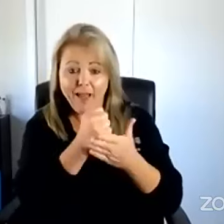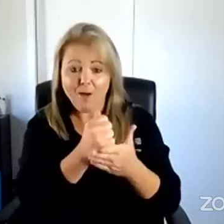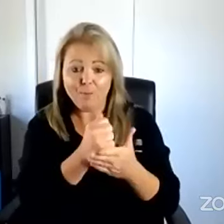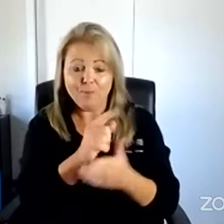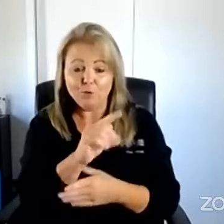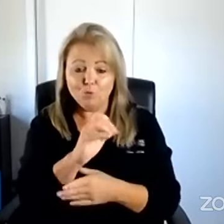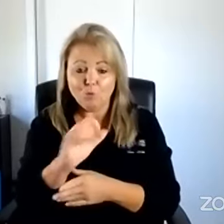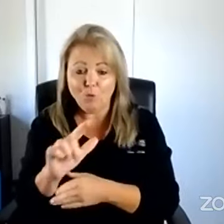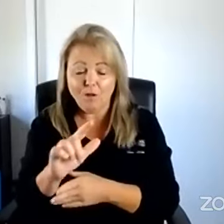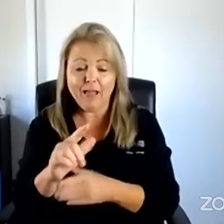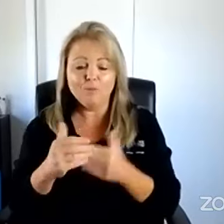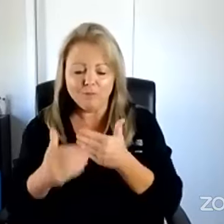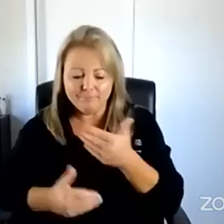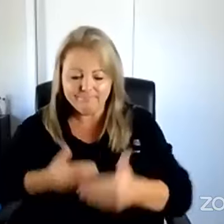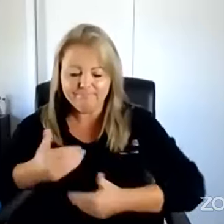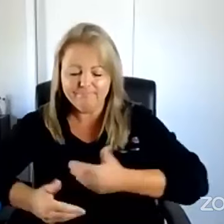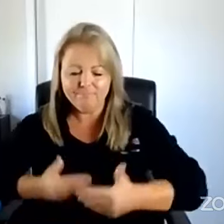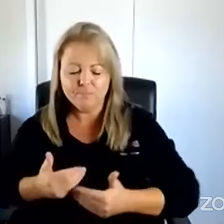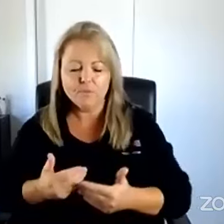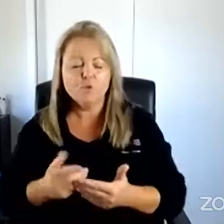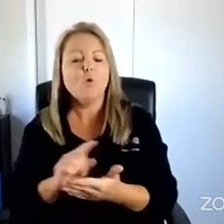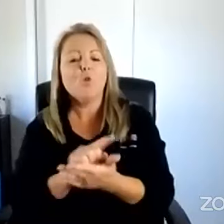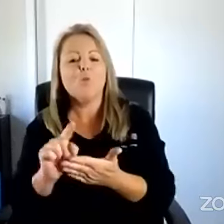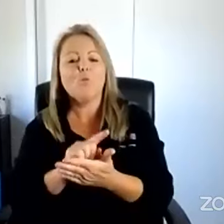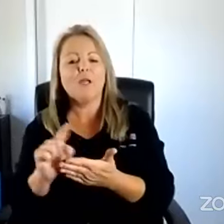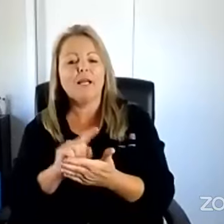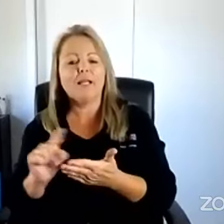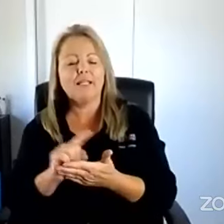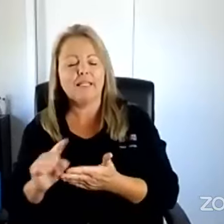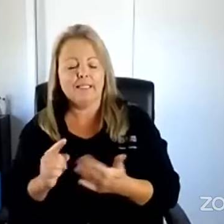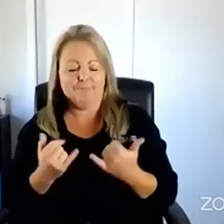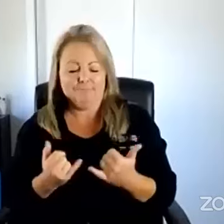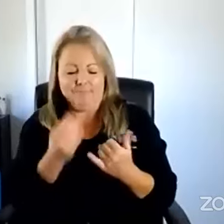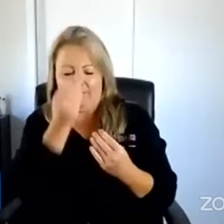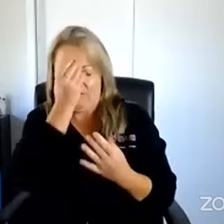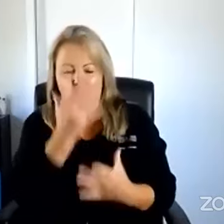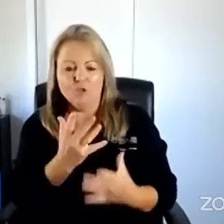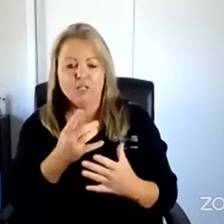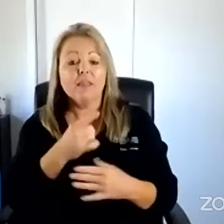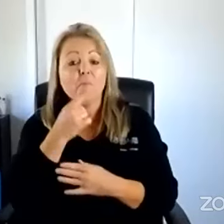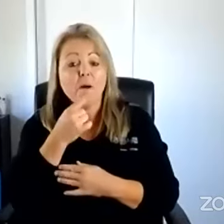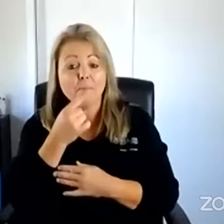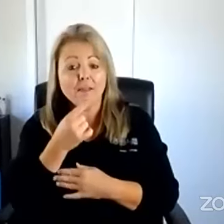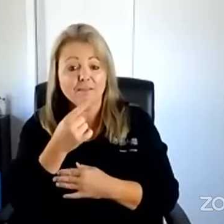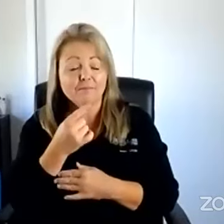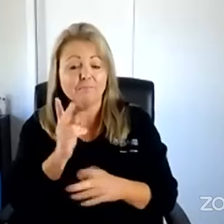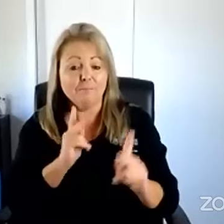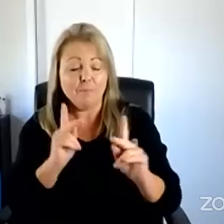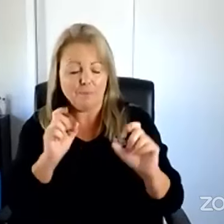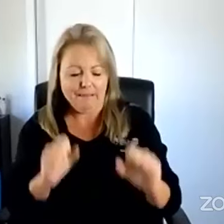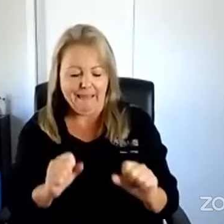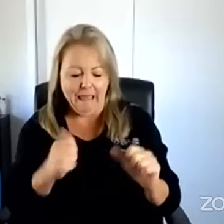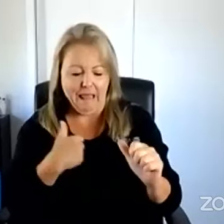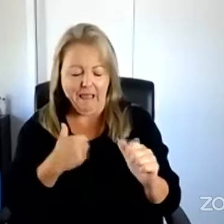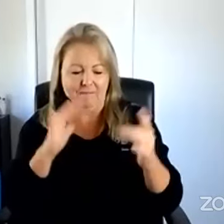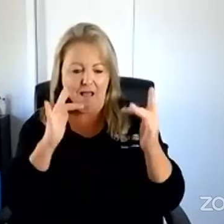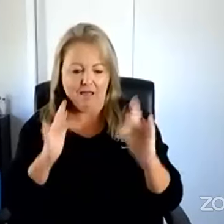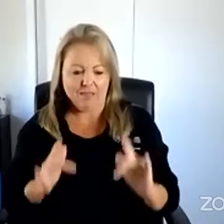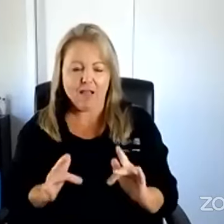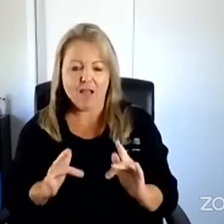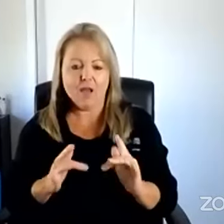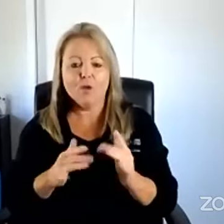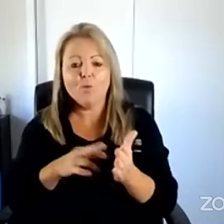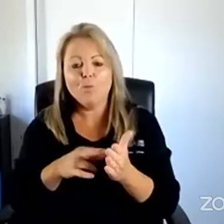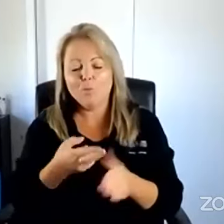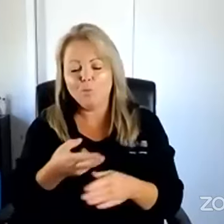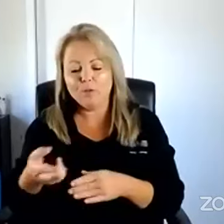So in addition to these weekly updates, the public will have continual access to this online resource that we've talked about. Again,